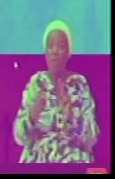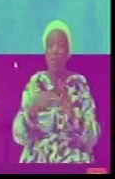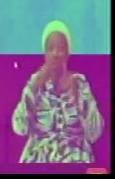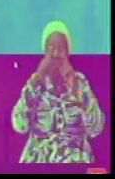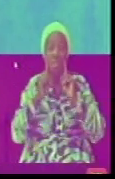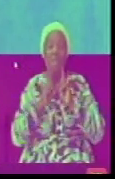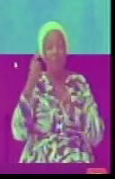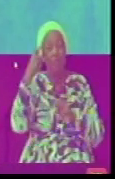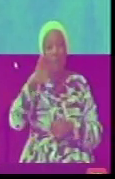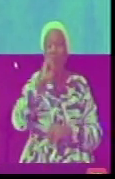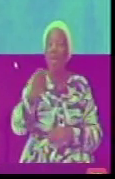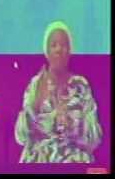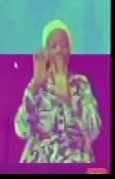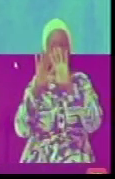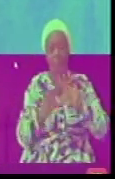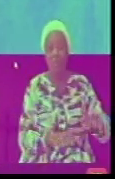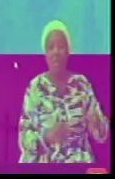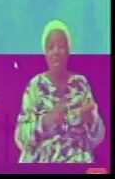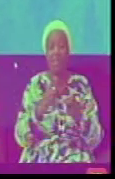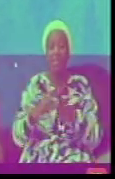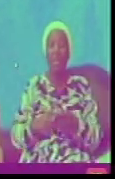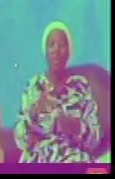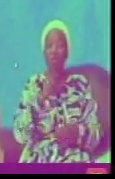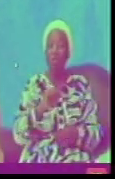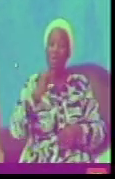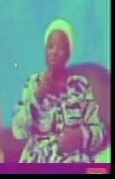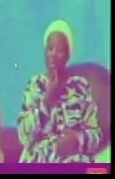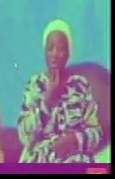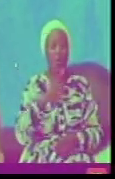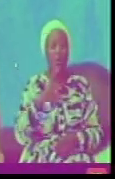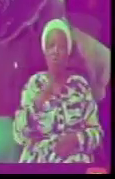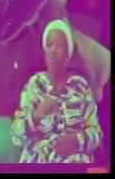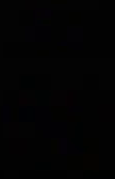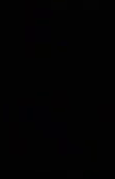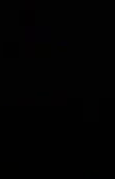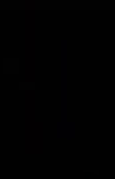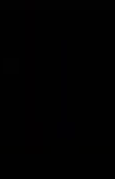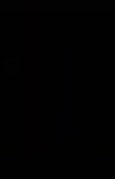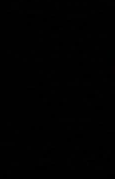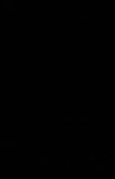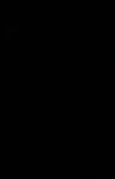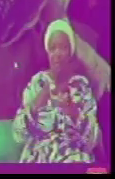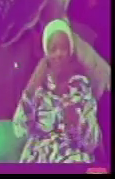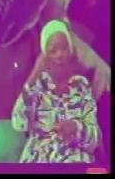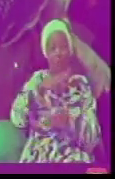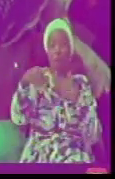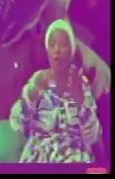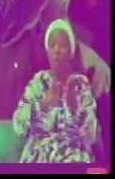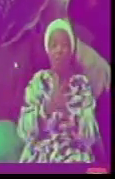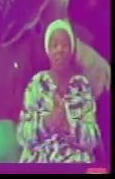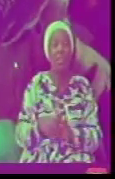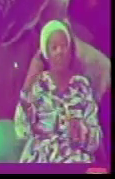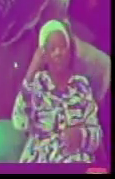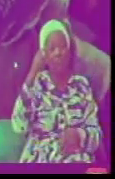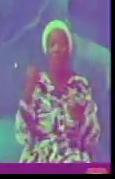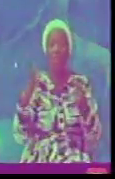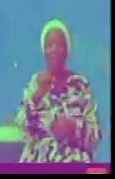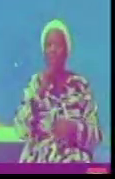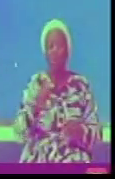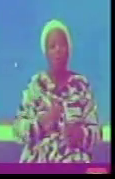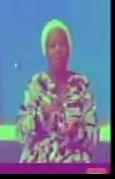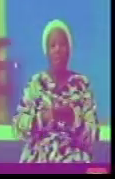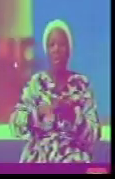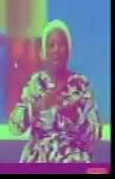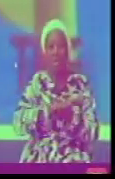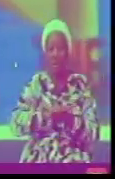merit, not what you have done, but your tears forever flow. And you still know his fight, no.